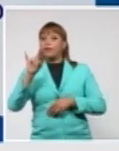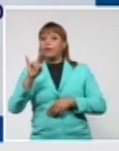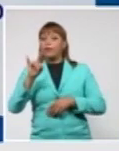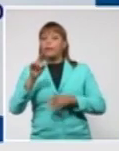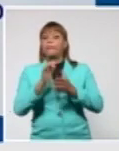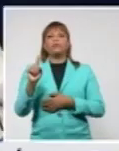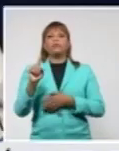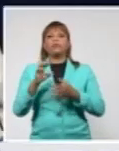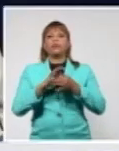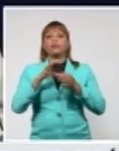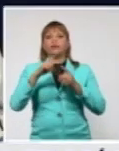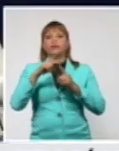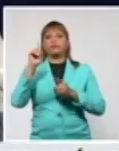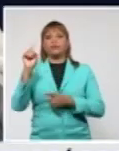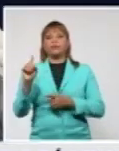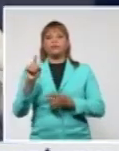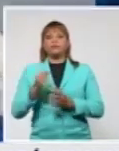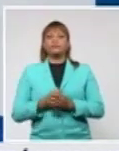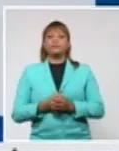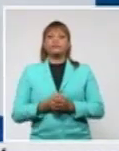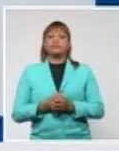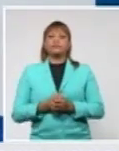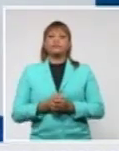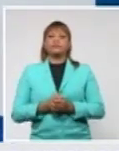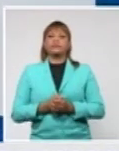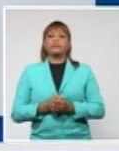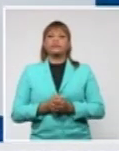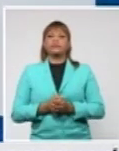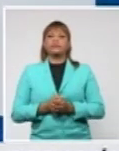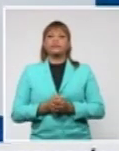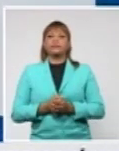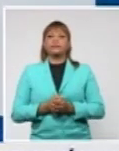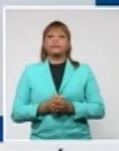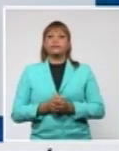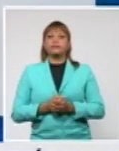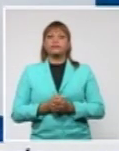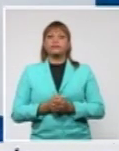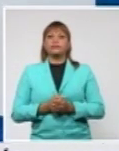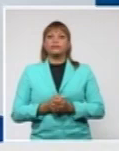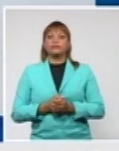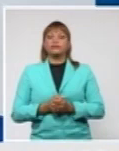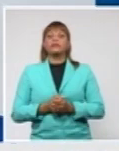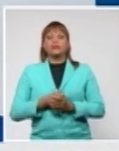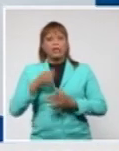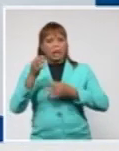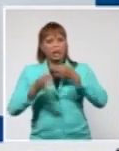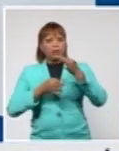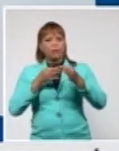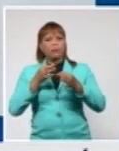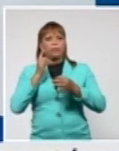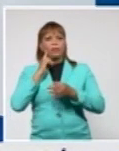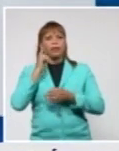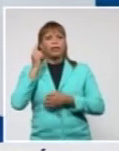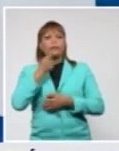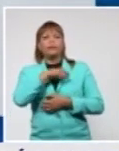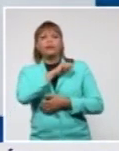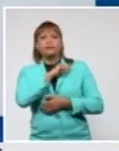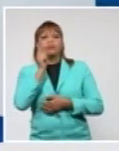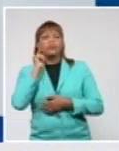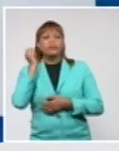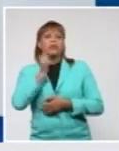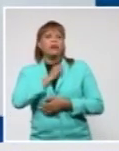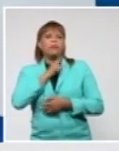Guantánamo. The imported case from Artemisa belongs to the municipality of Bahía